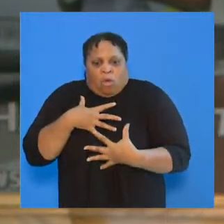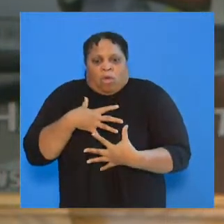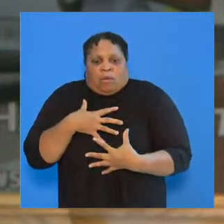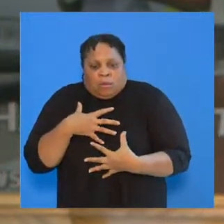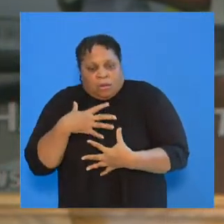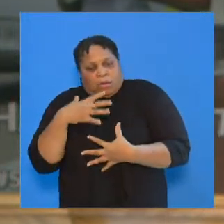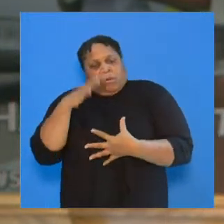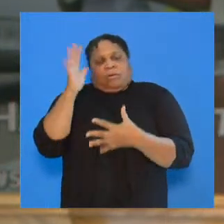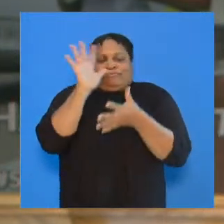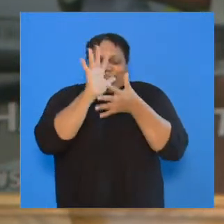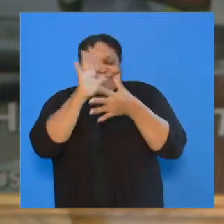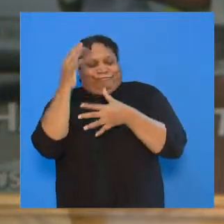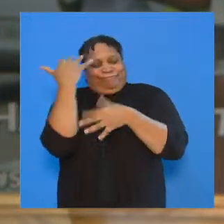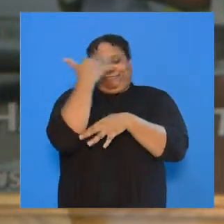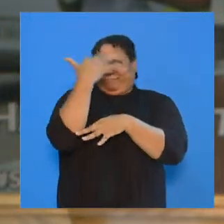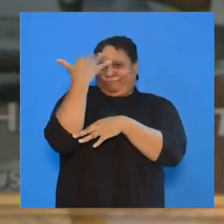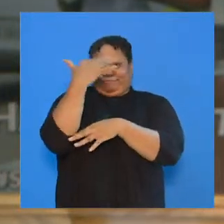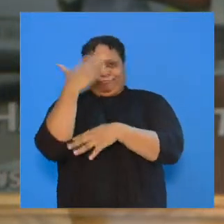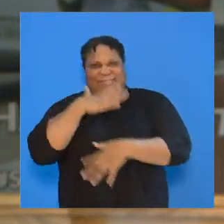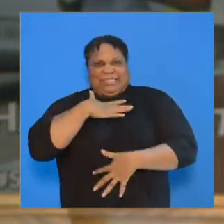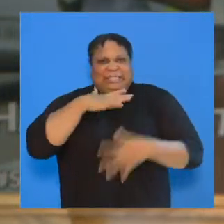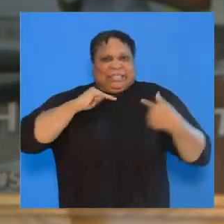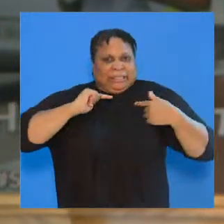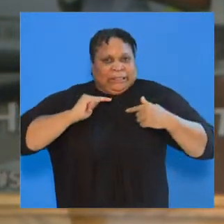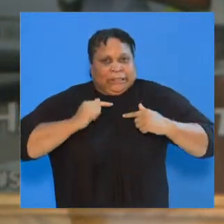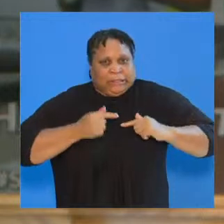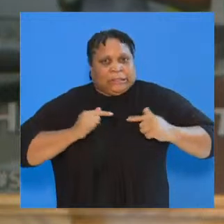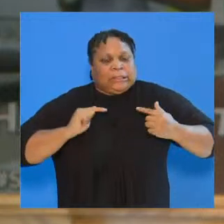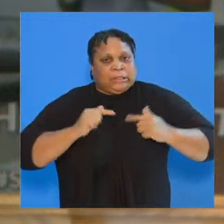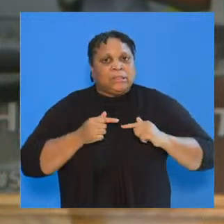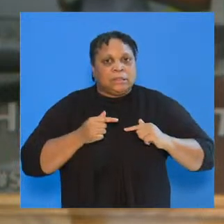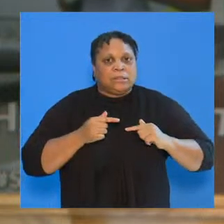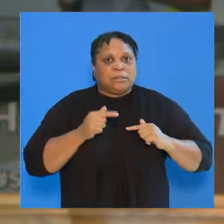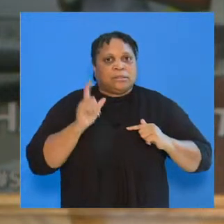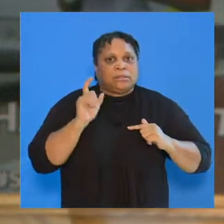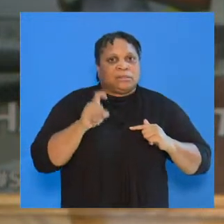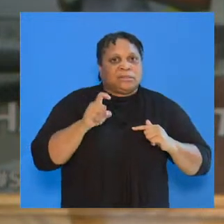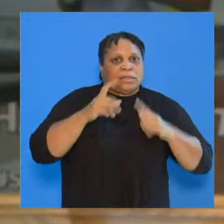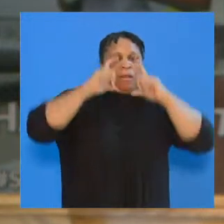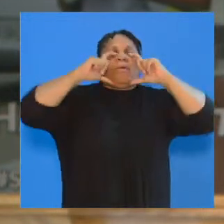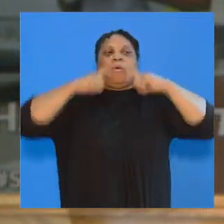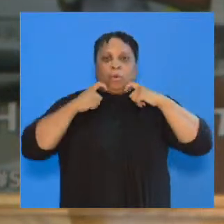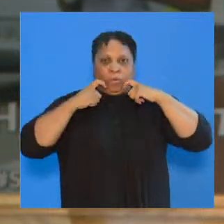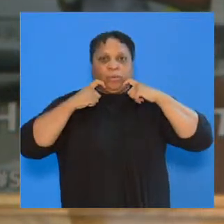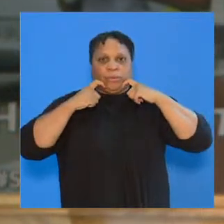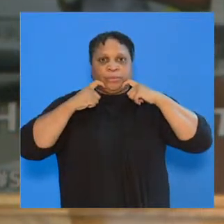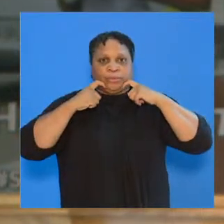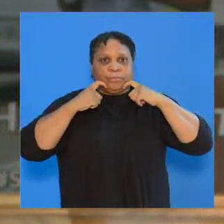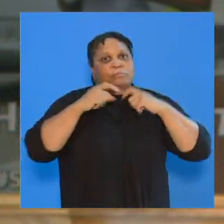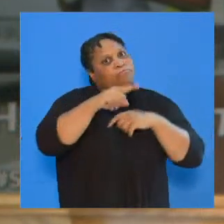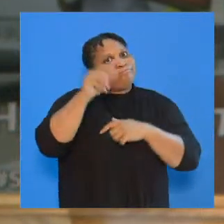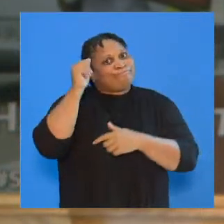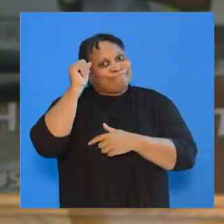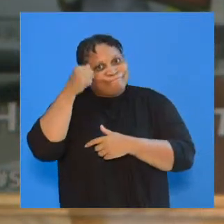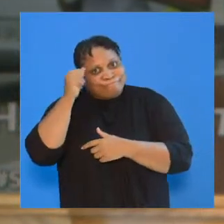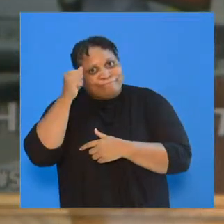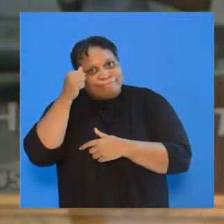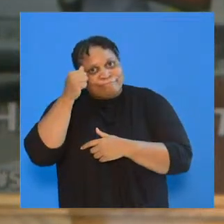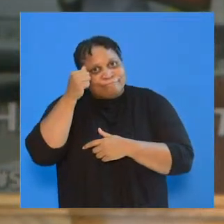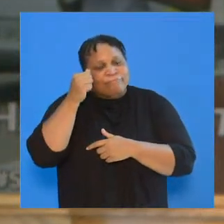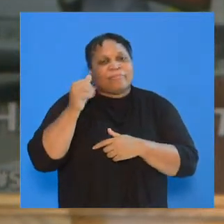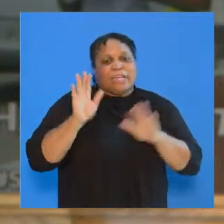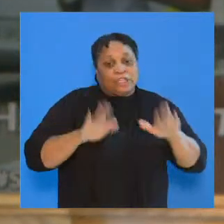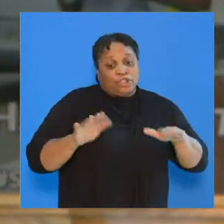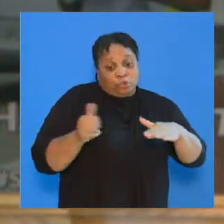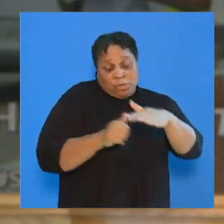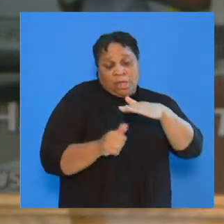or dizzy, or experiencing chest pain or other discomfort, they should remove the mask. As a reminder, again, children younger than the